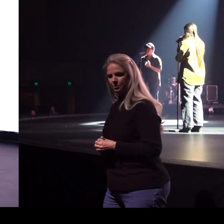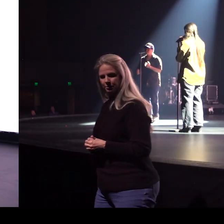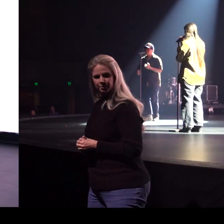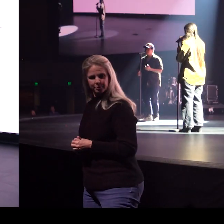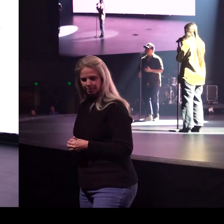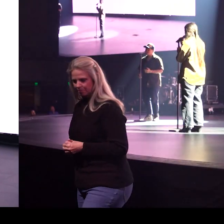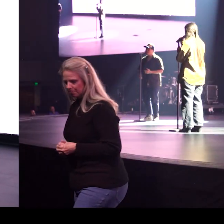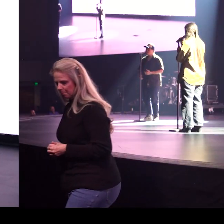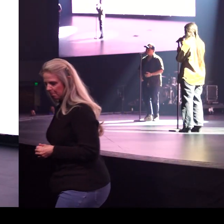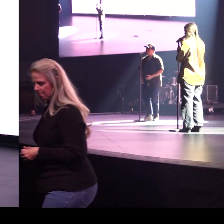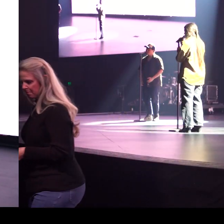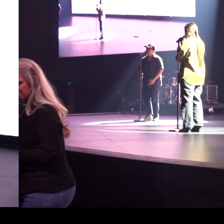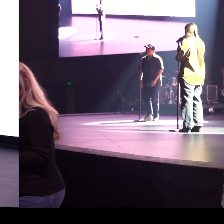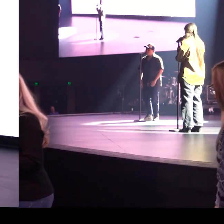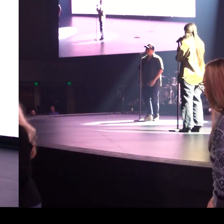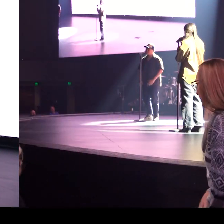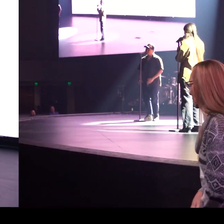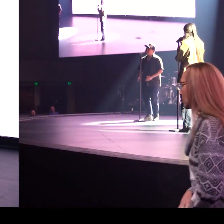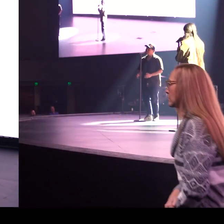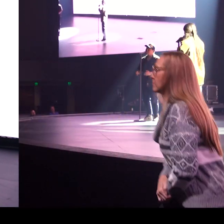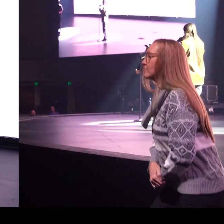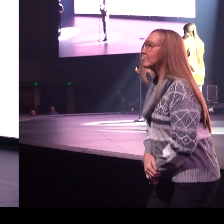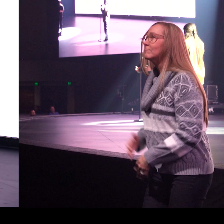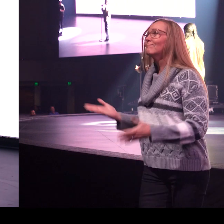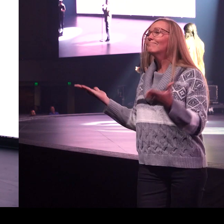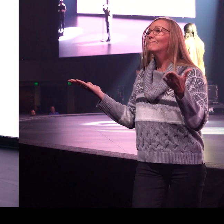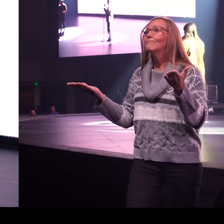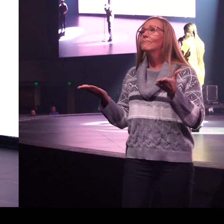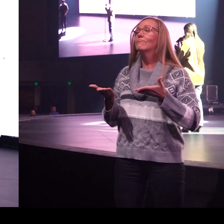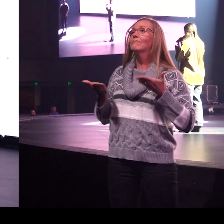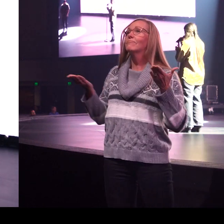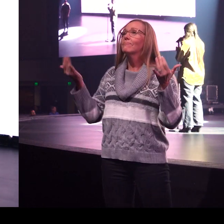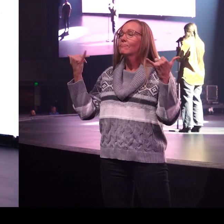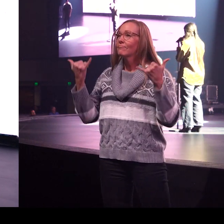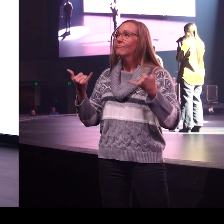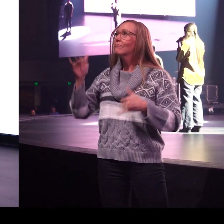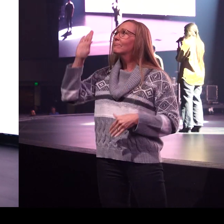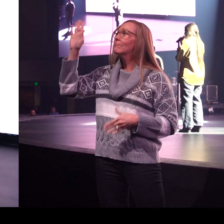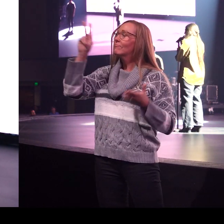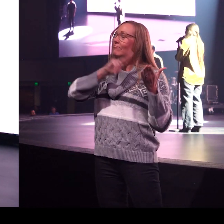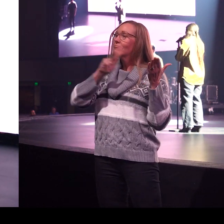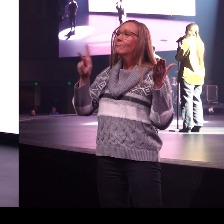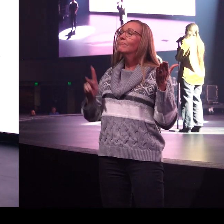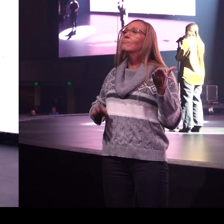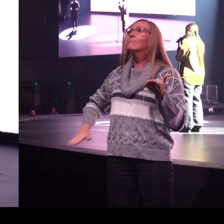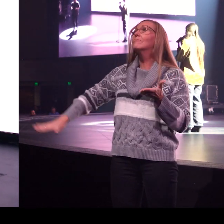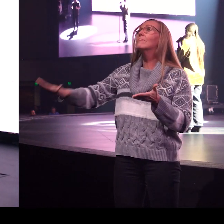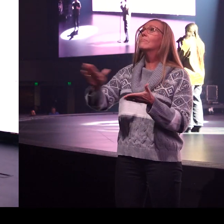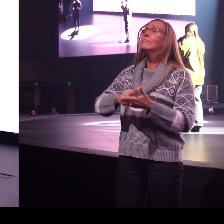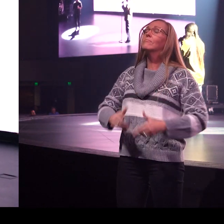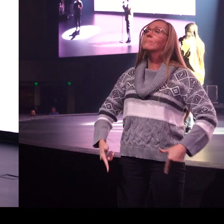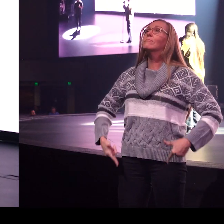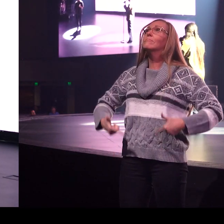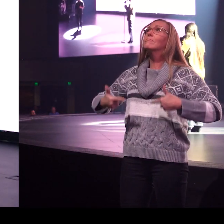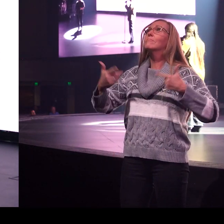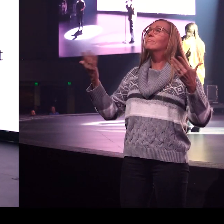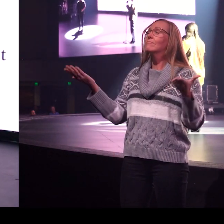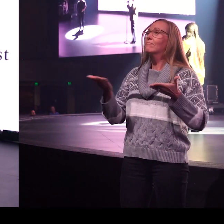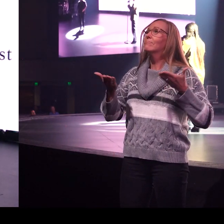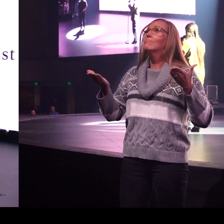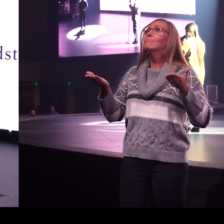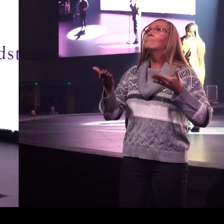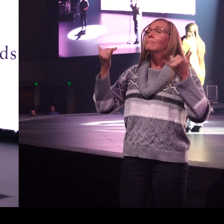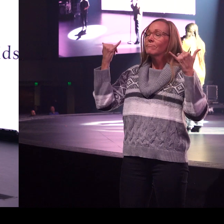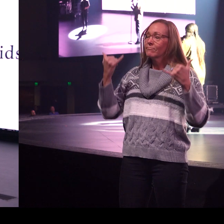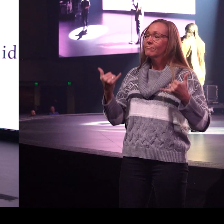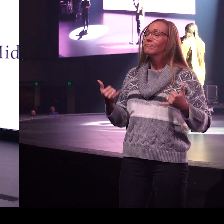Here and now, your kingdom lives. Here and